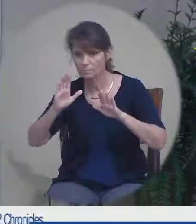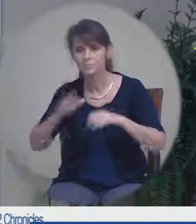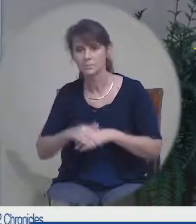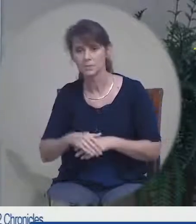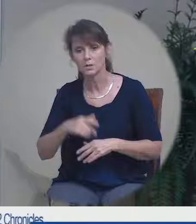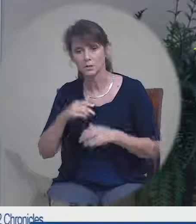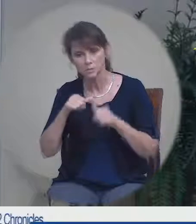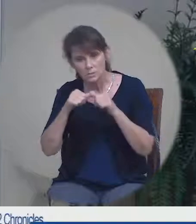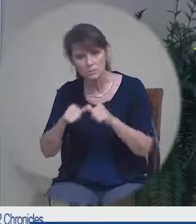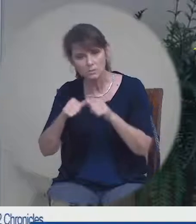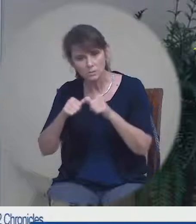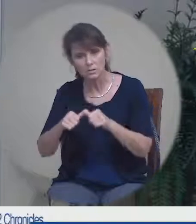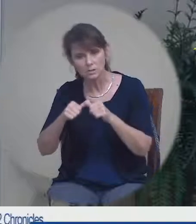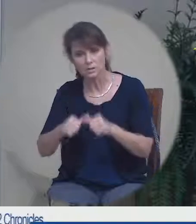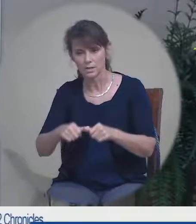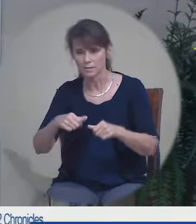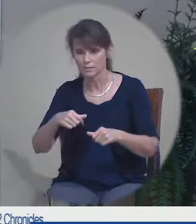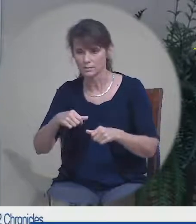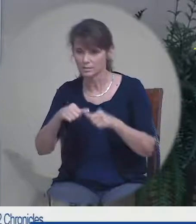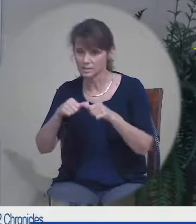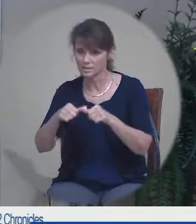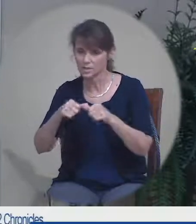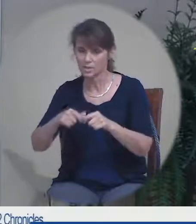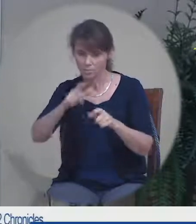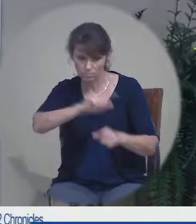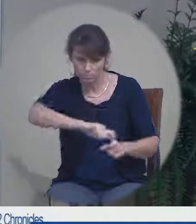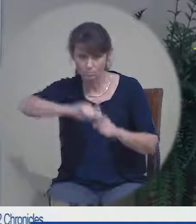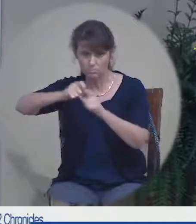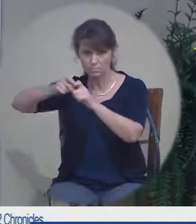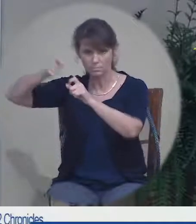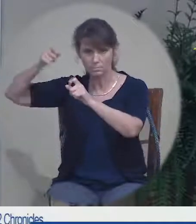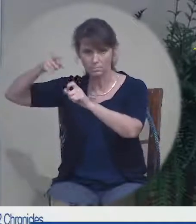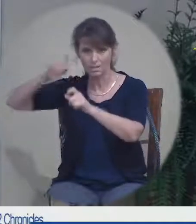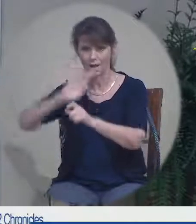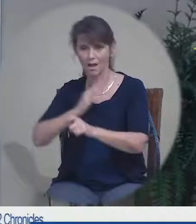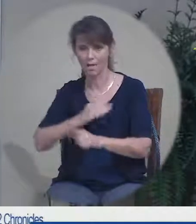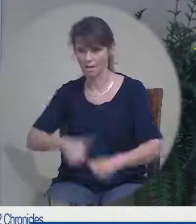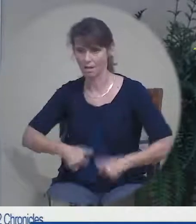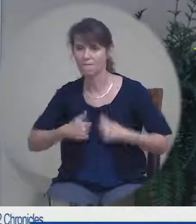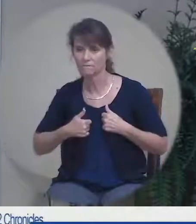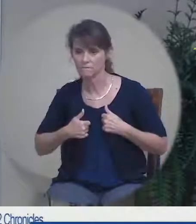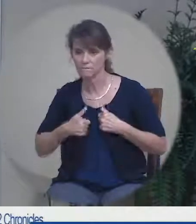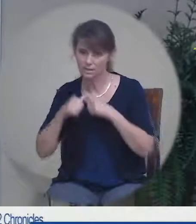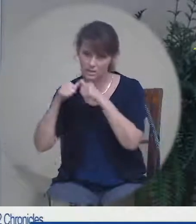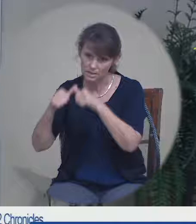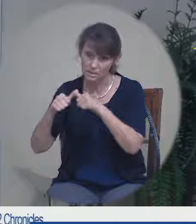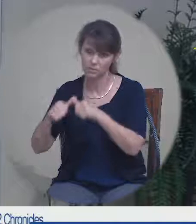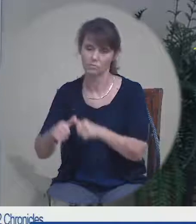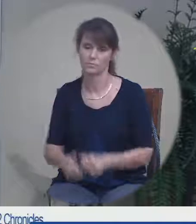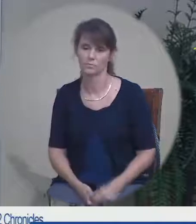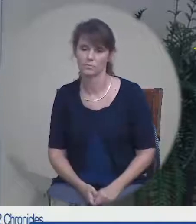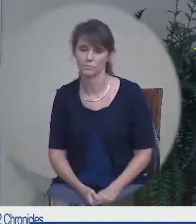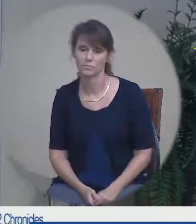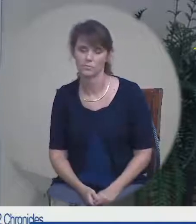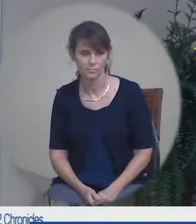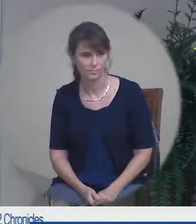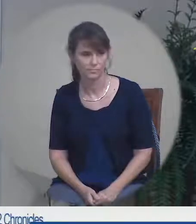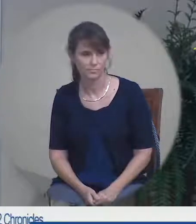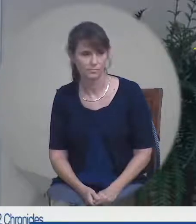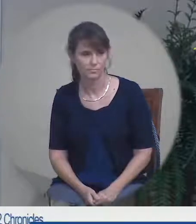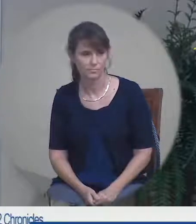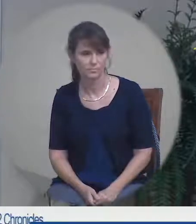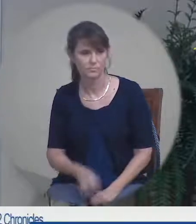got to keep shooting the arrows, striking the ground. Gary? The expression, just enough to get